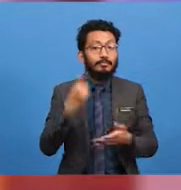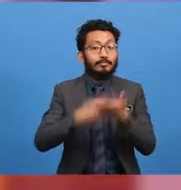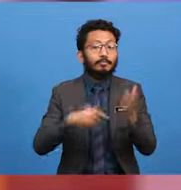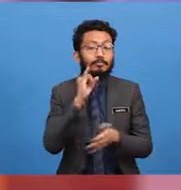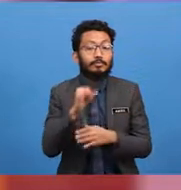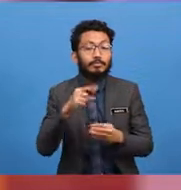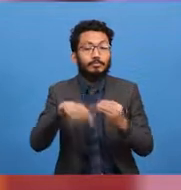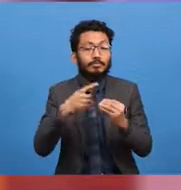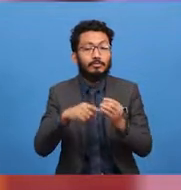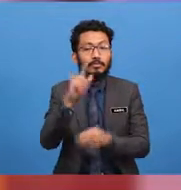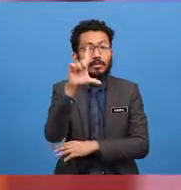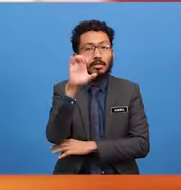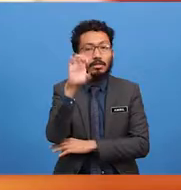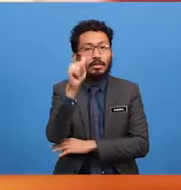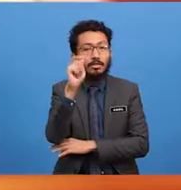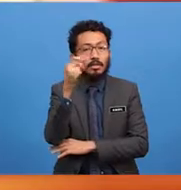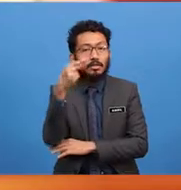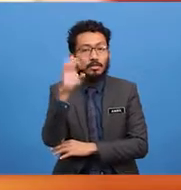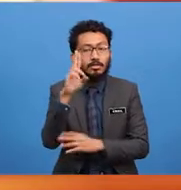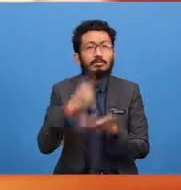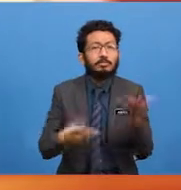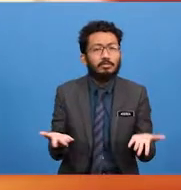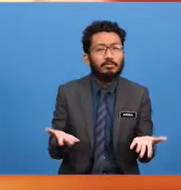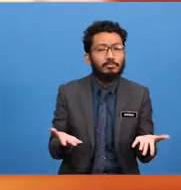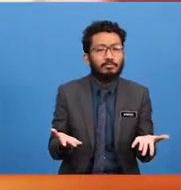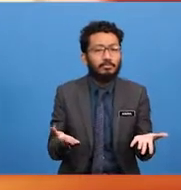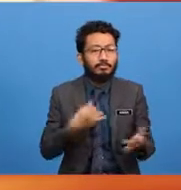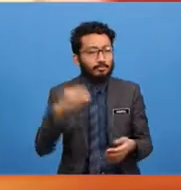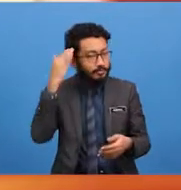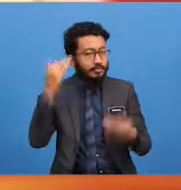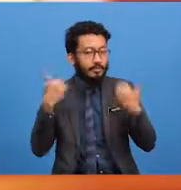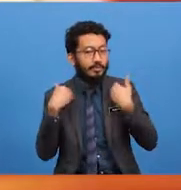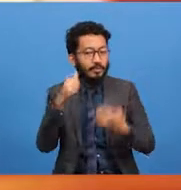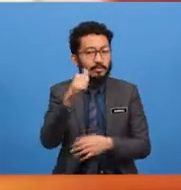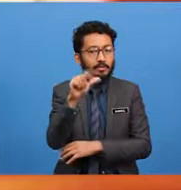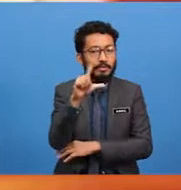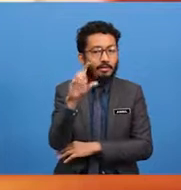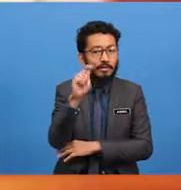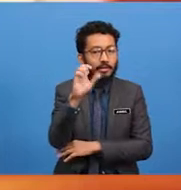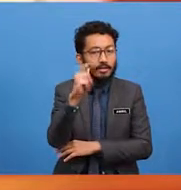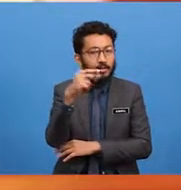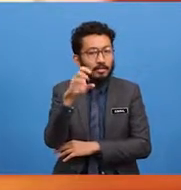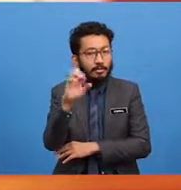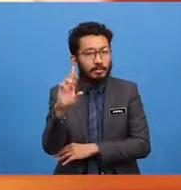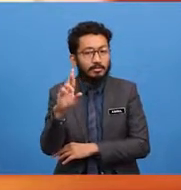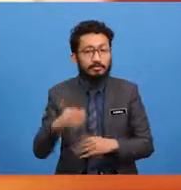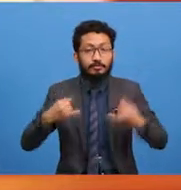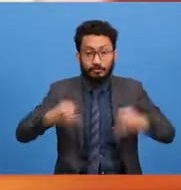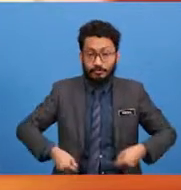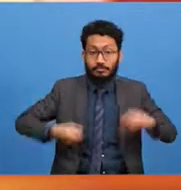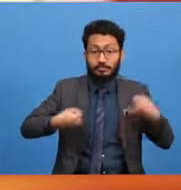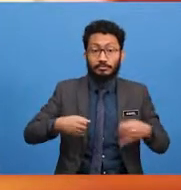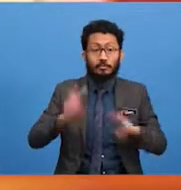have a leather jacket at home. Wow! Leather jacket. It's not cheap, you